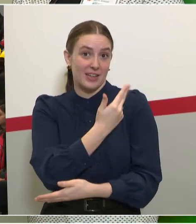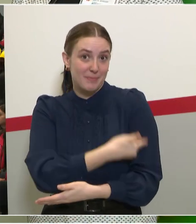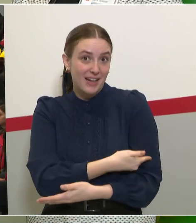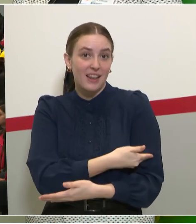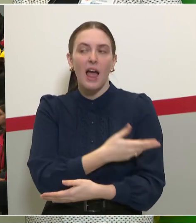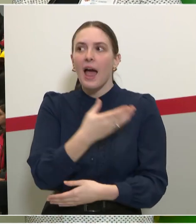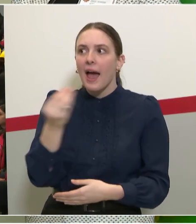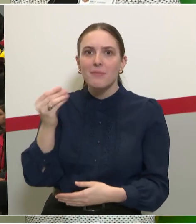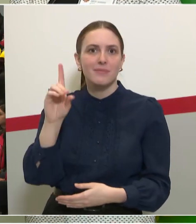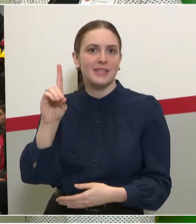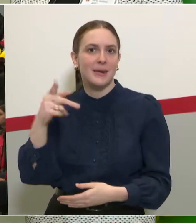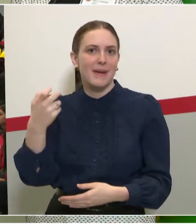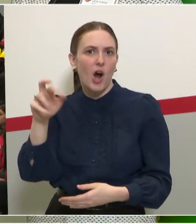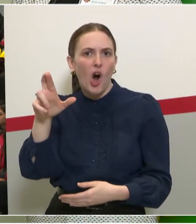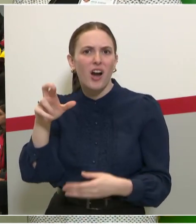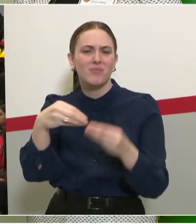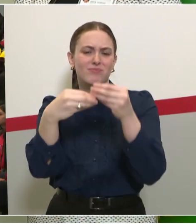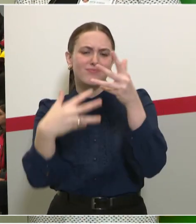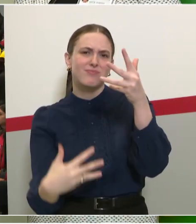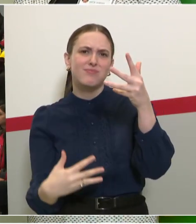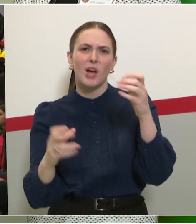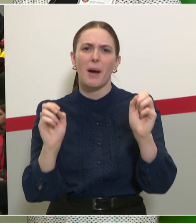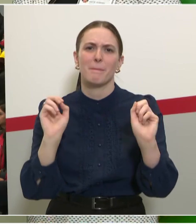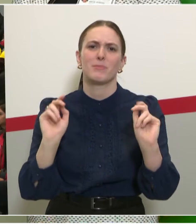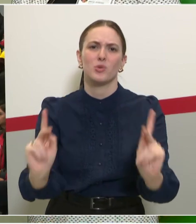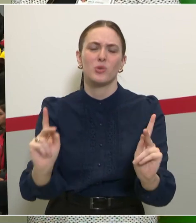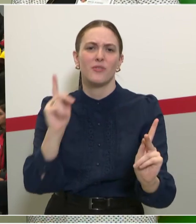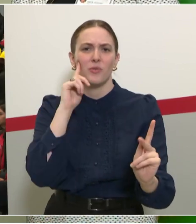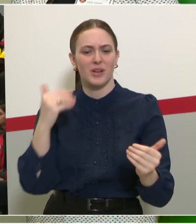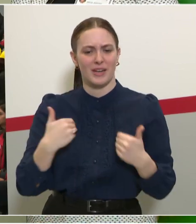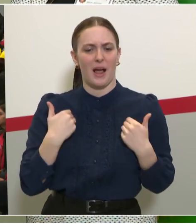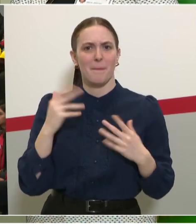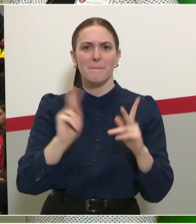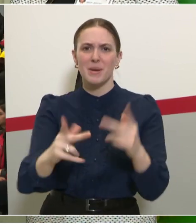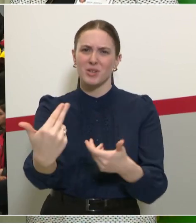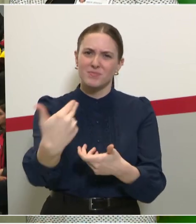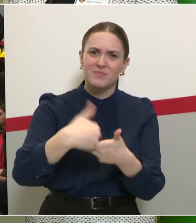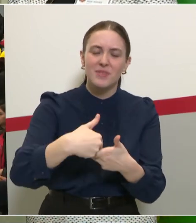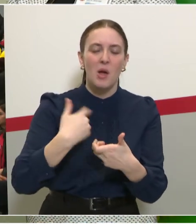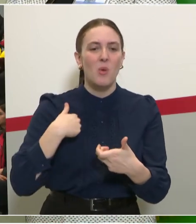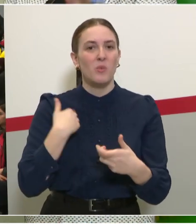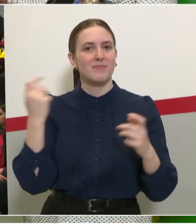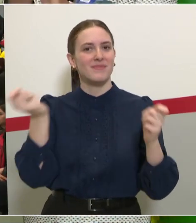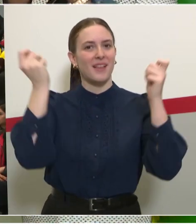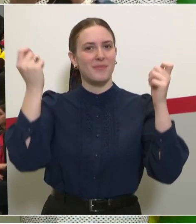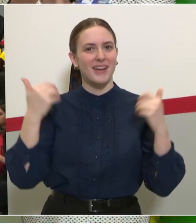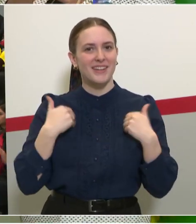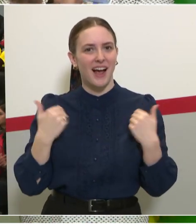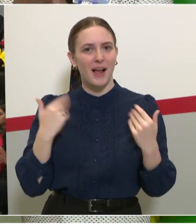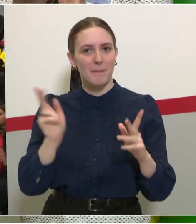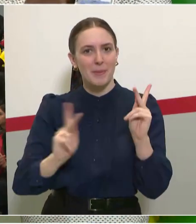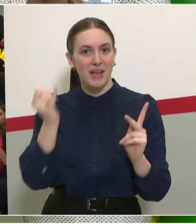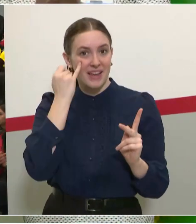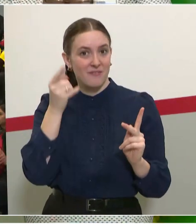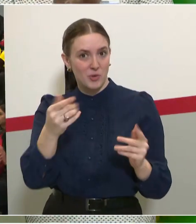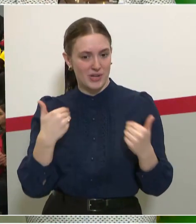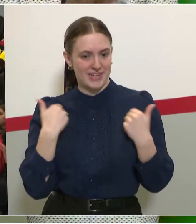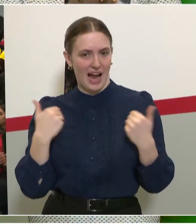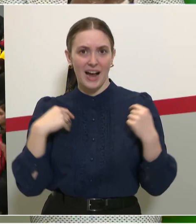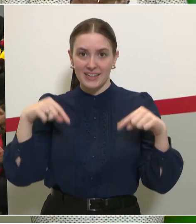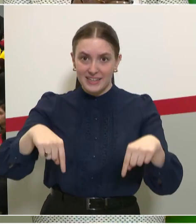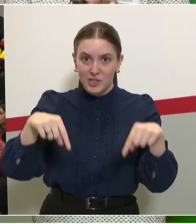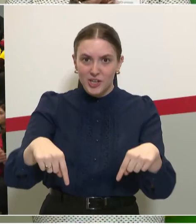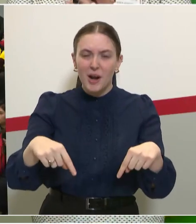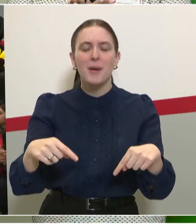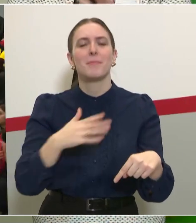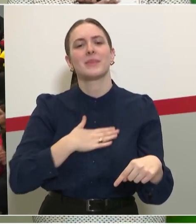DPR. This is an opportunity for us to celebrate young people. If you are a young person in this room, give yourselves a round